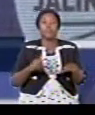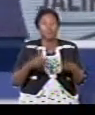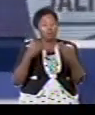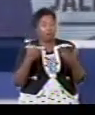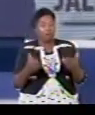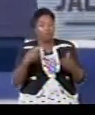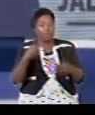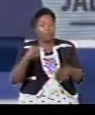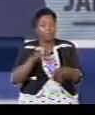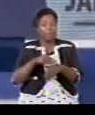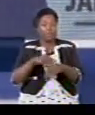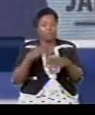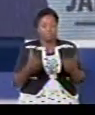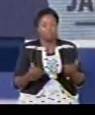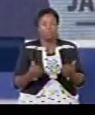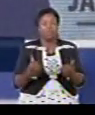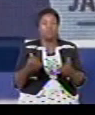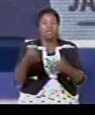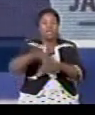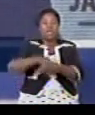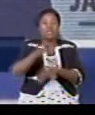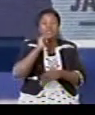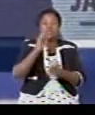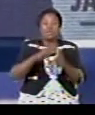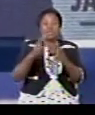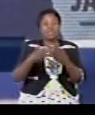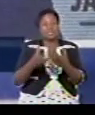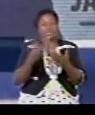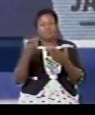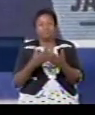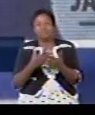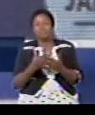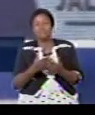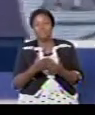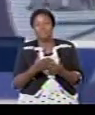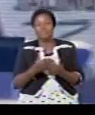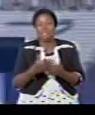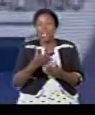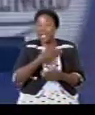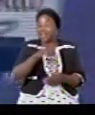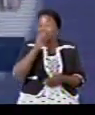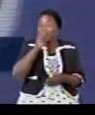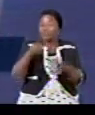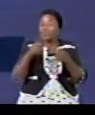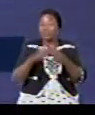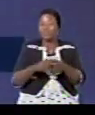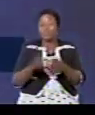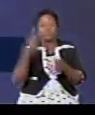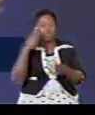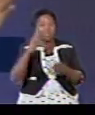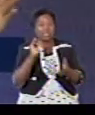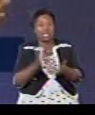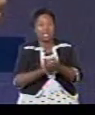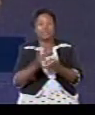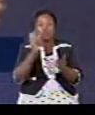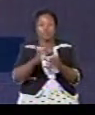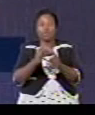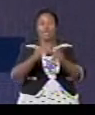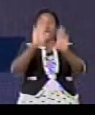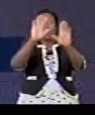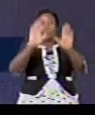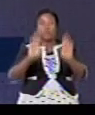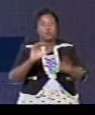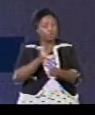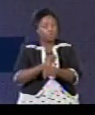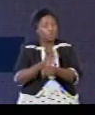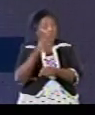message tonight is straightforward and very simple. And I'm going to look at the word miracles so